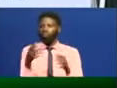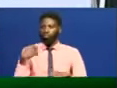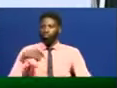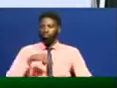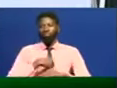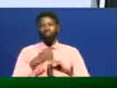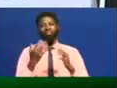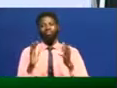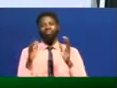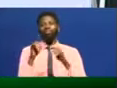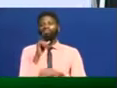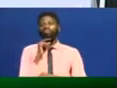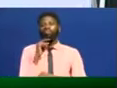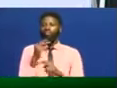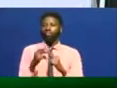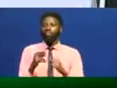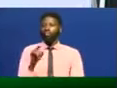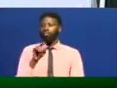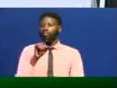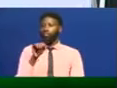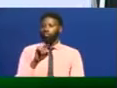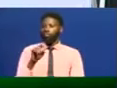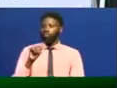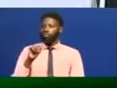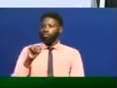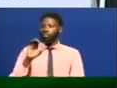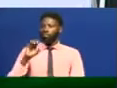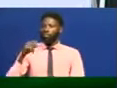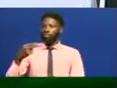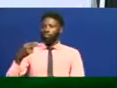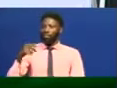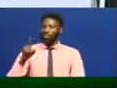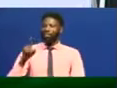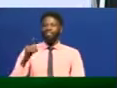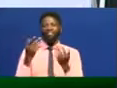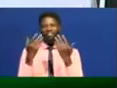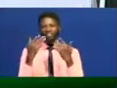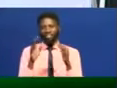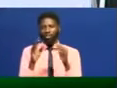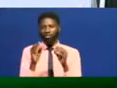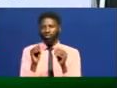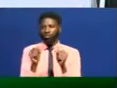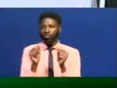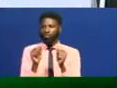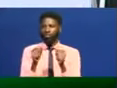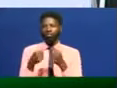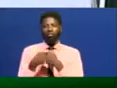a young man called Zach, who has been able to fix a challenge for us